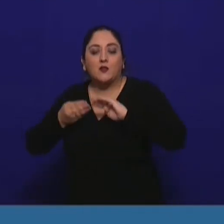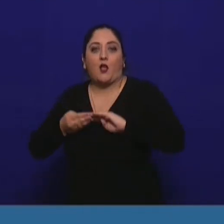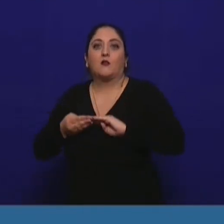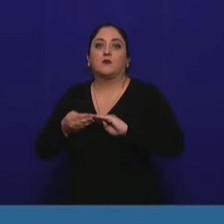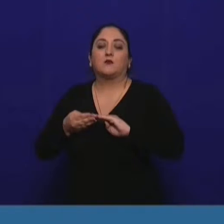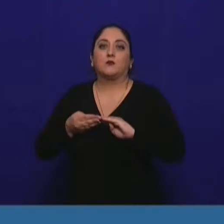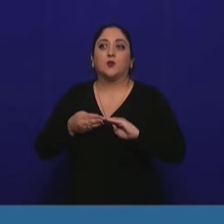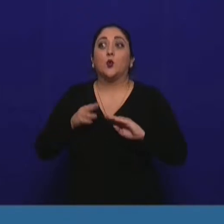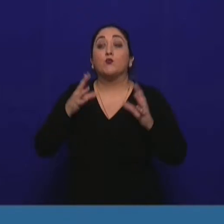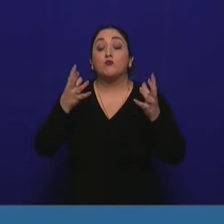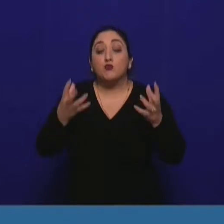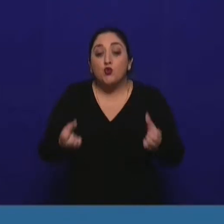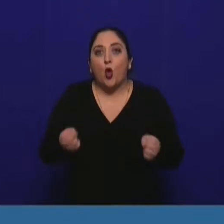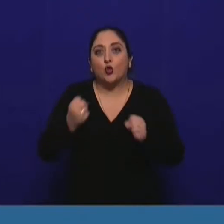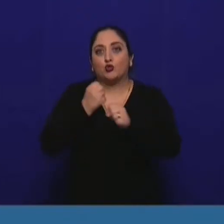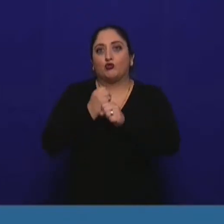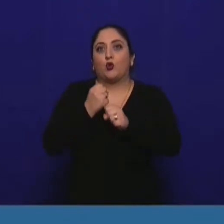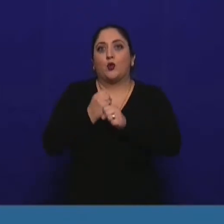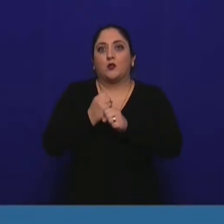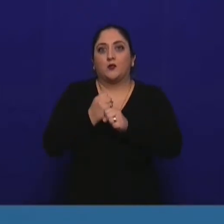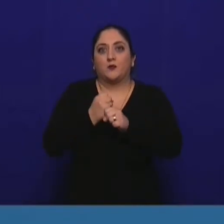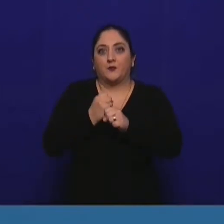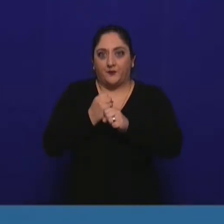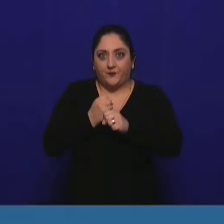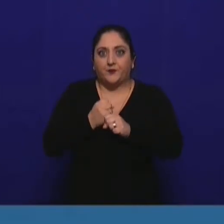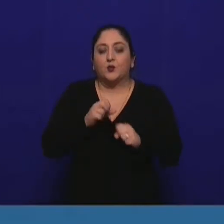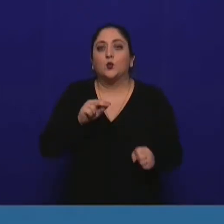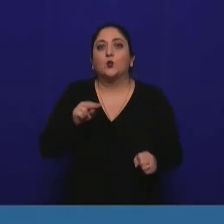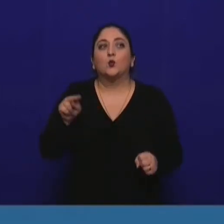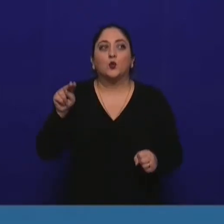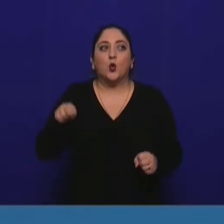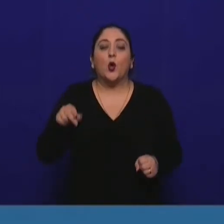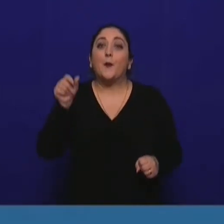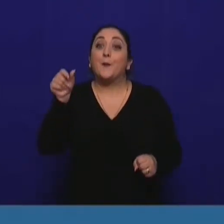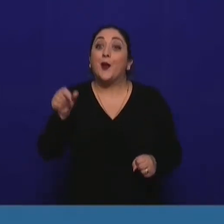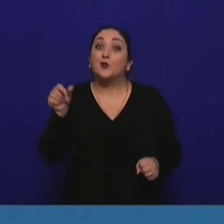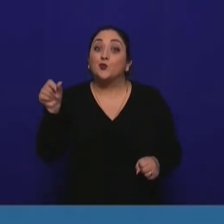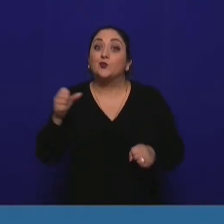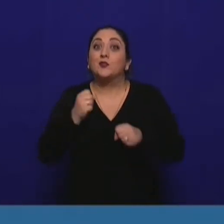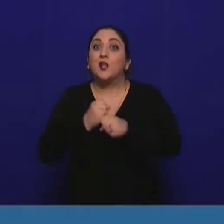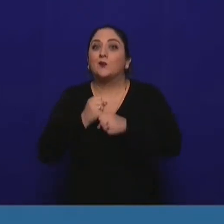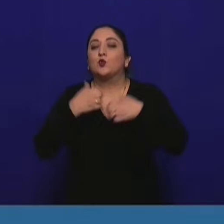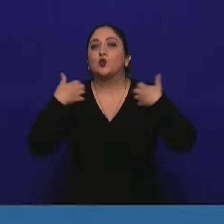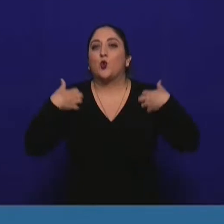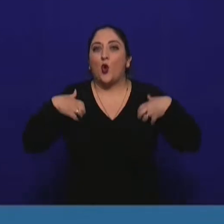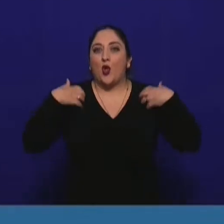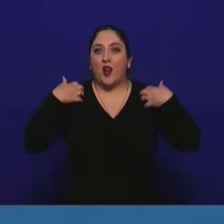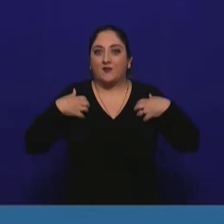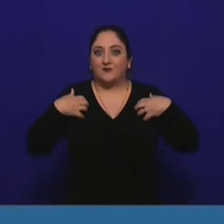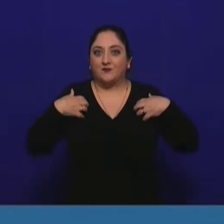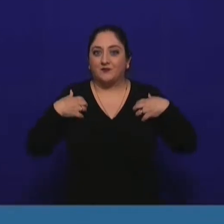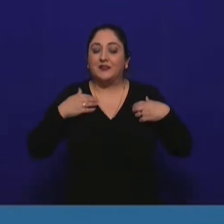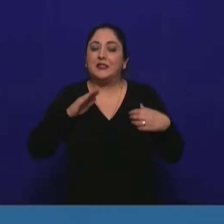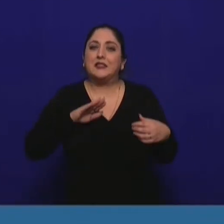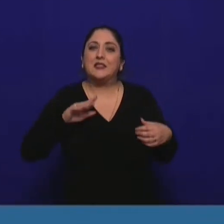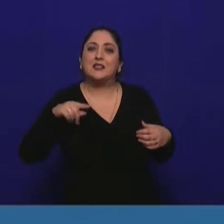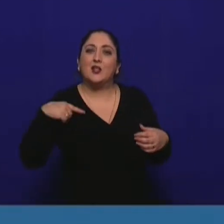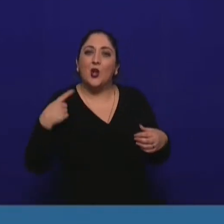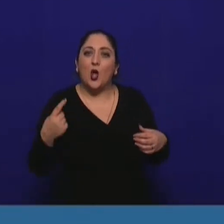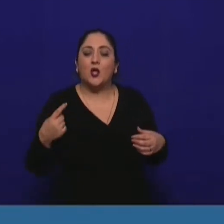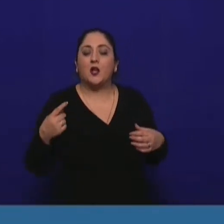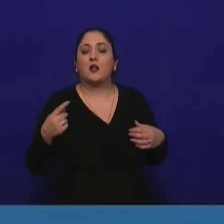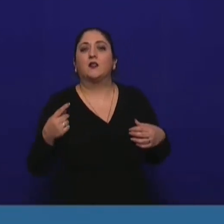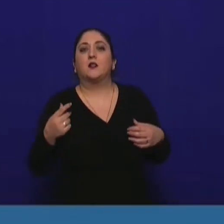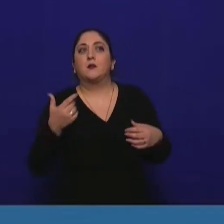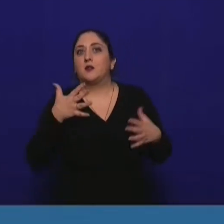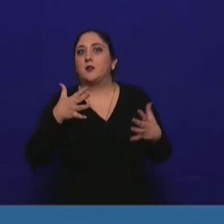huma l-essential workers u anka il-persuni li jaħdmu fl-iskejjel. Il-komplement tal-persuni li huma